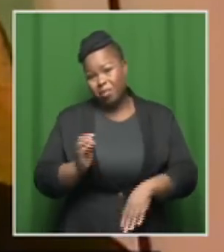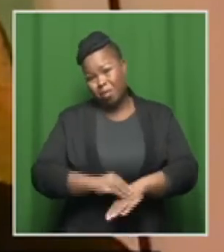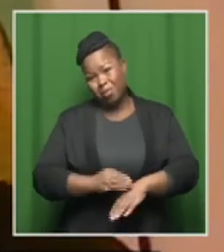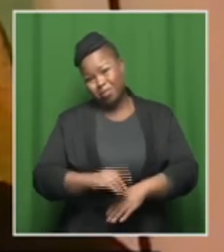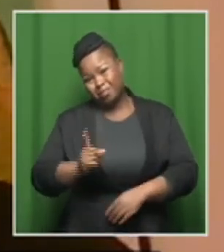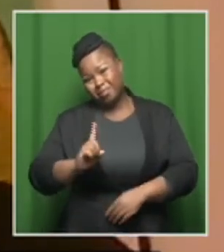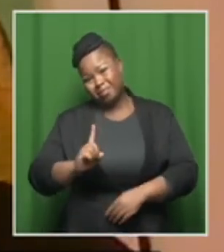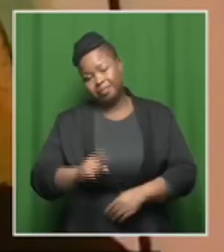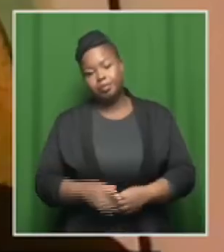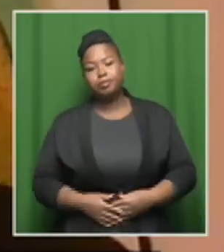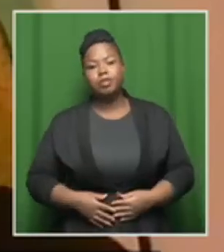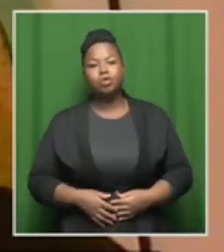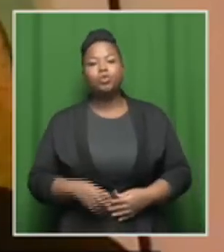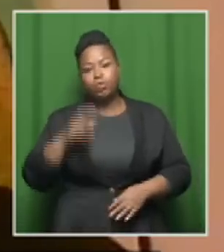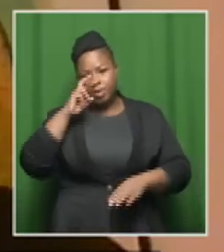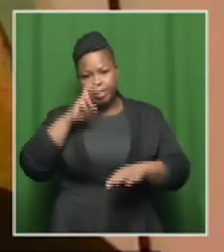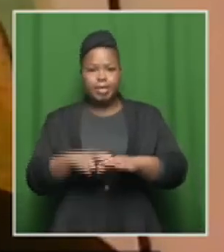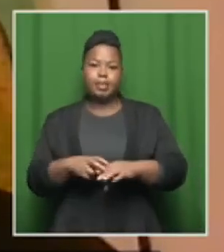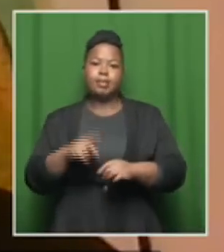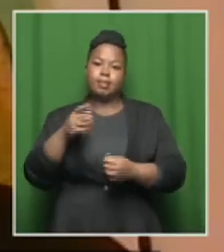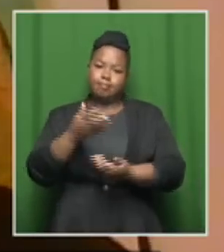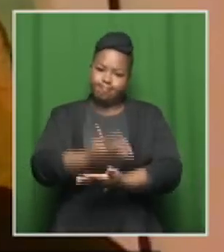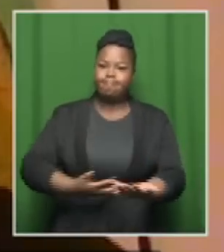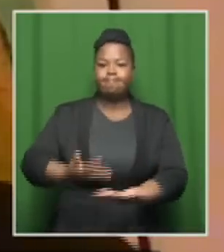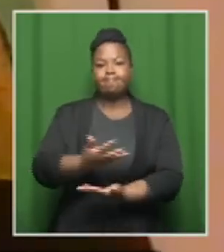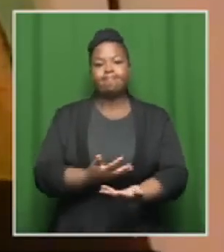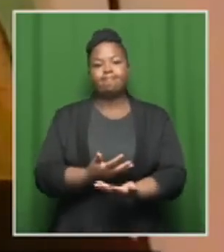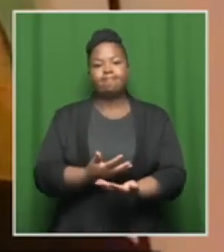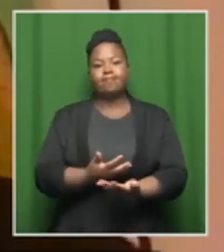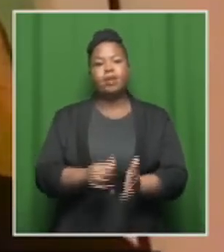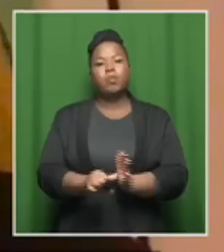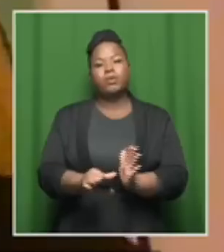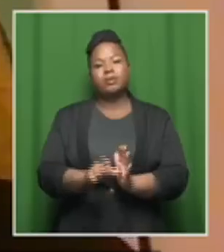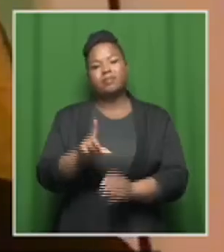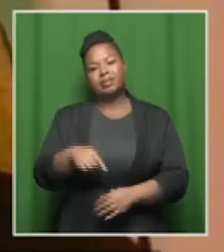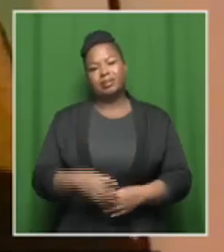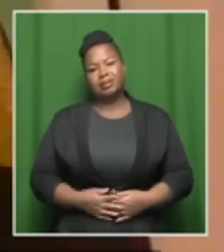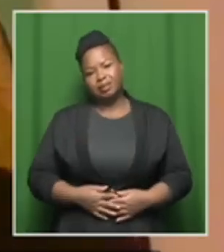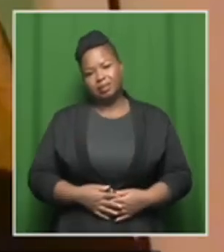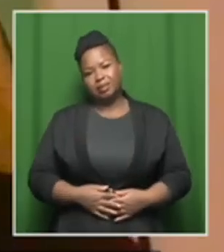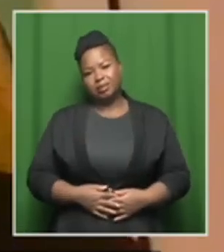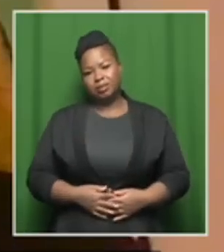obstacle is that you need to get the parties to talk to each other. You've had two